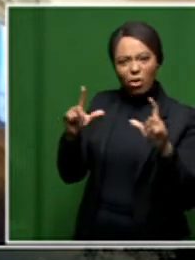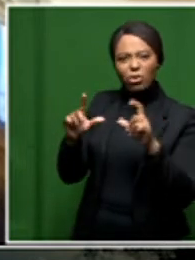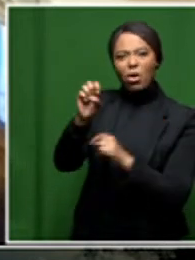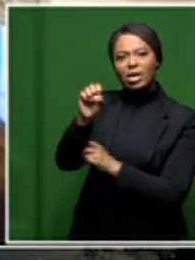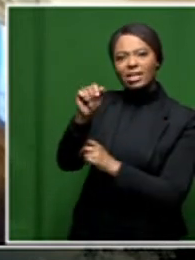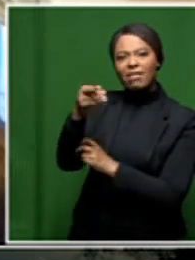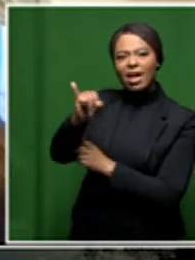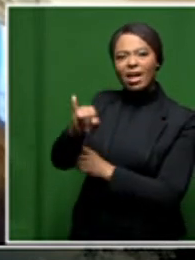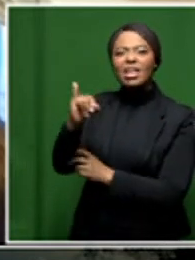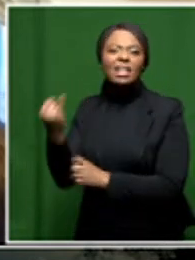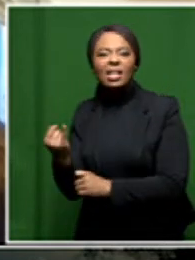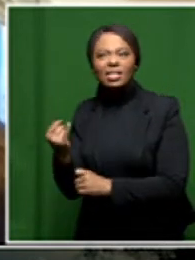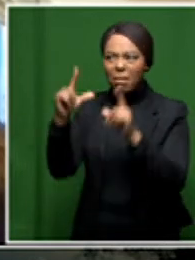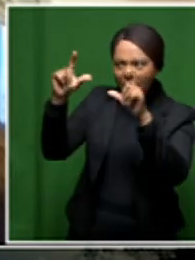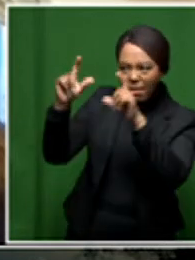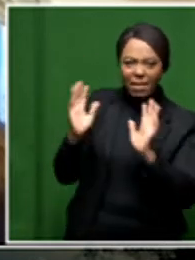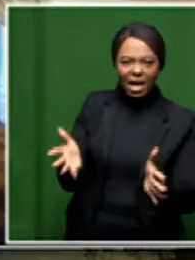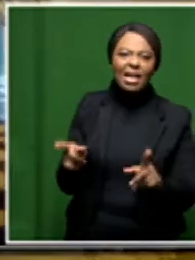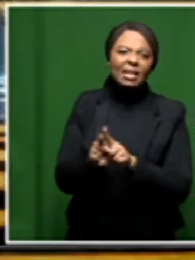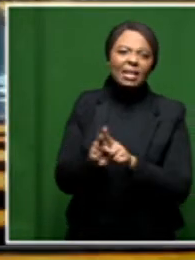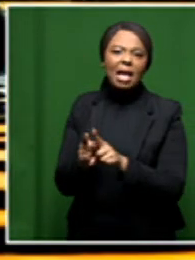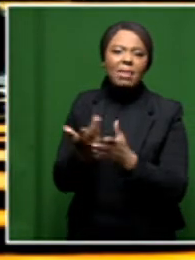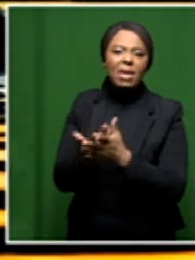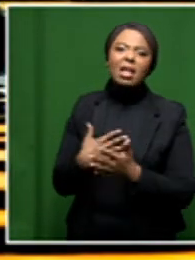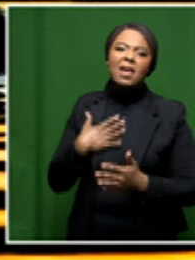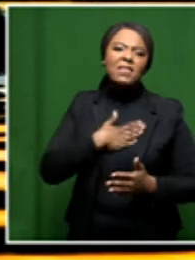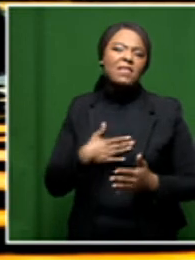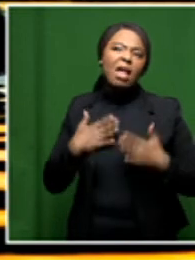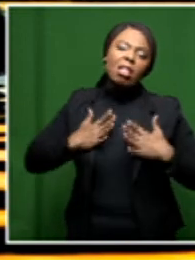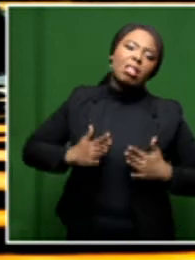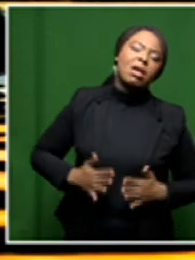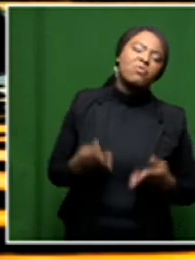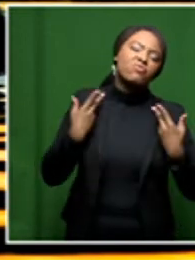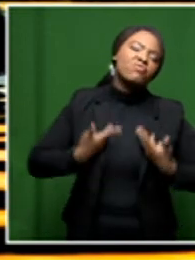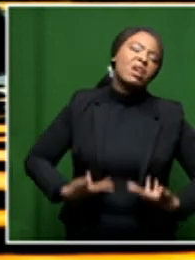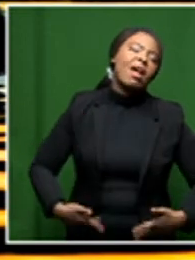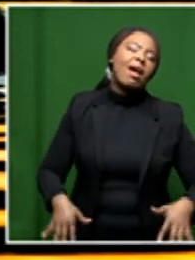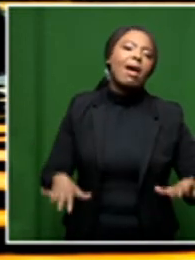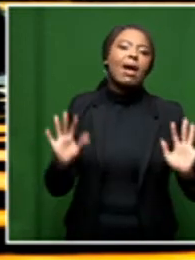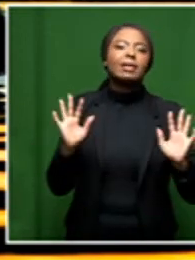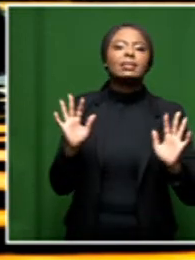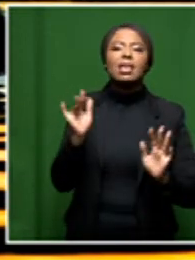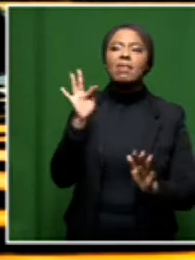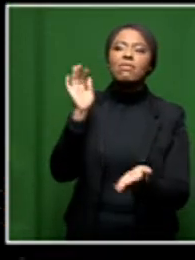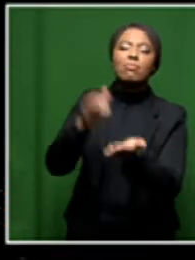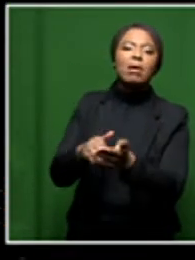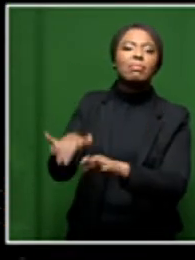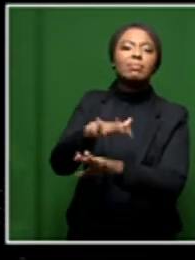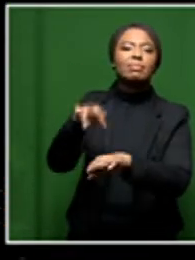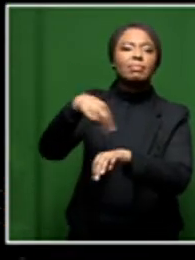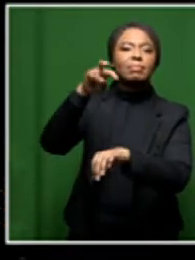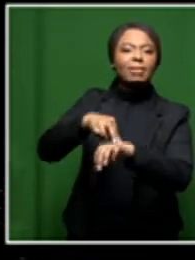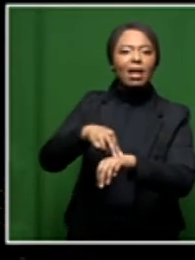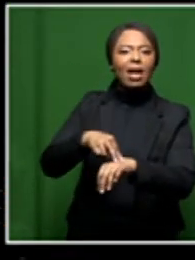taking pictures, but about connecting with nature, synchronizing mind, body and soul with the African heartbeat. I mean, what do you mean by